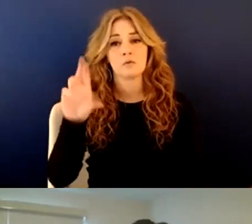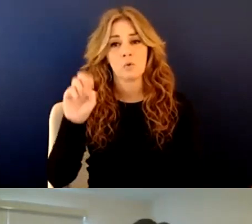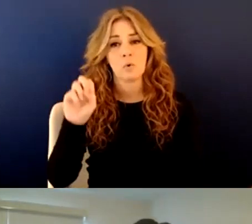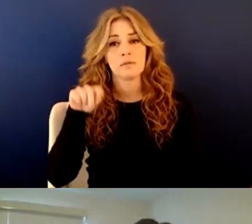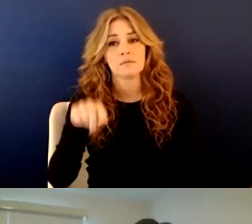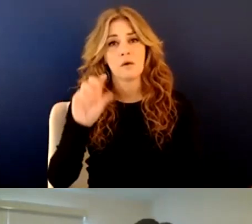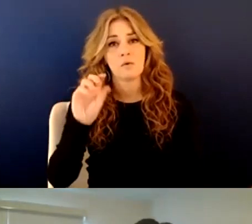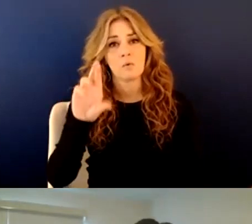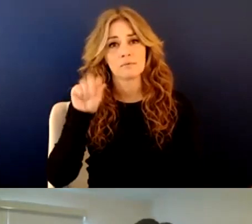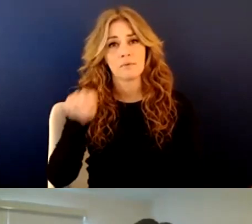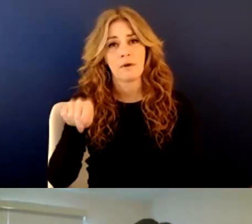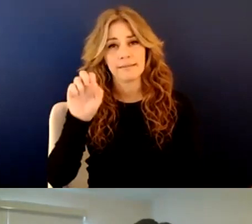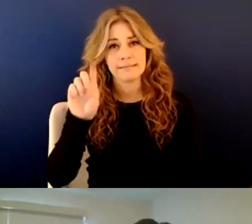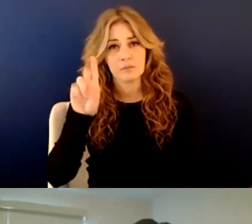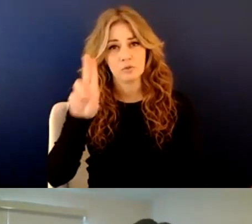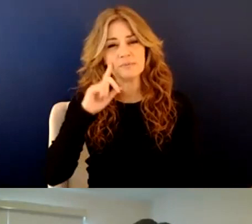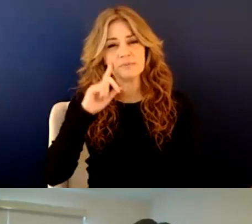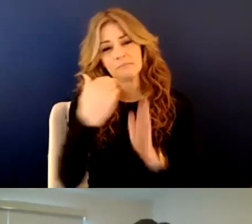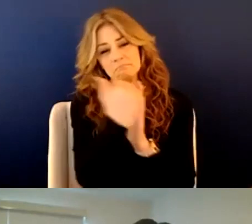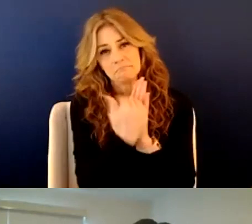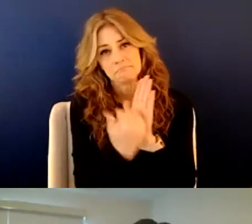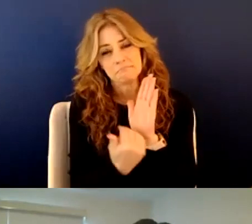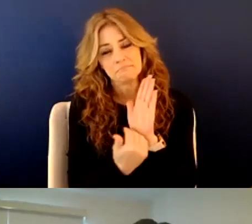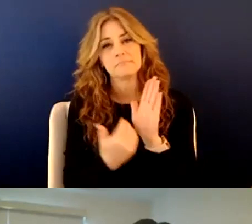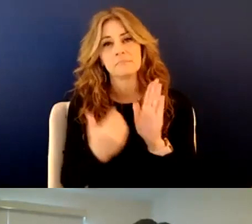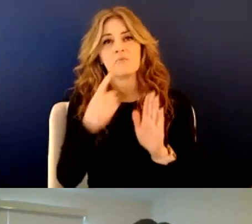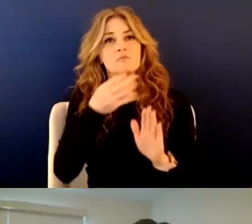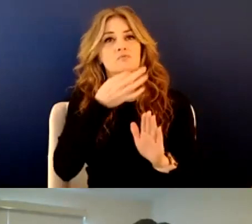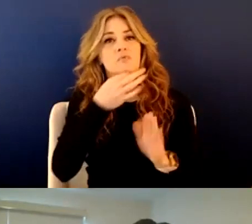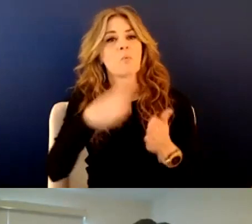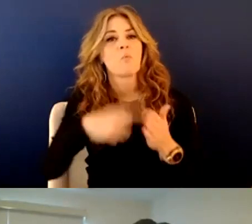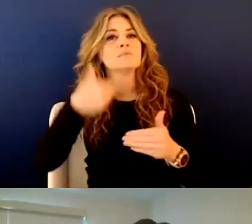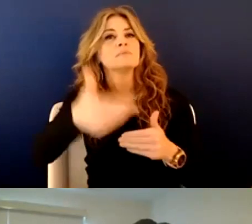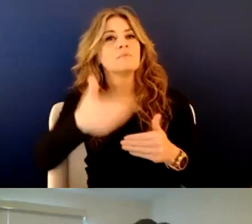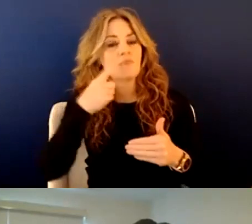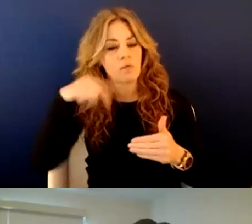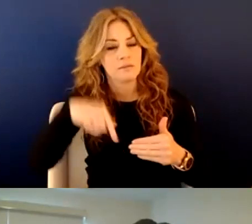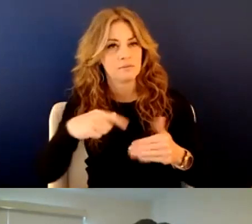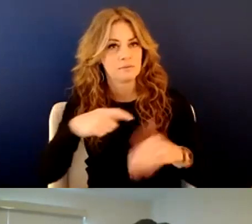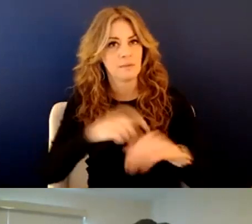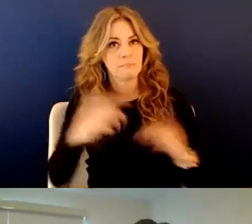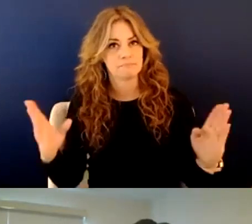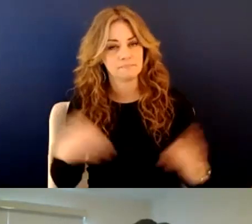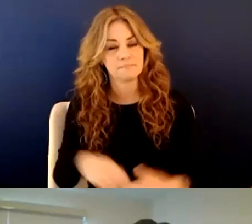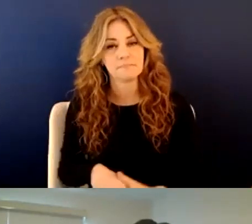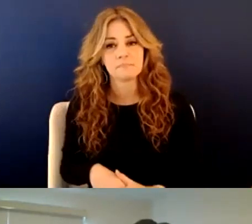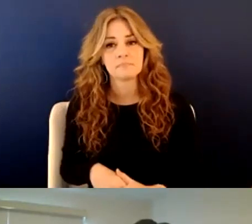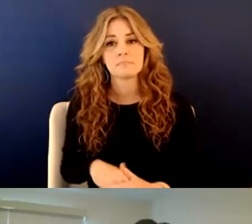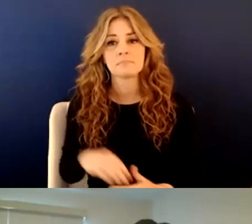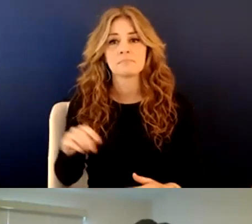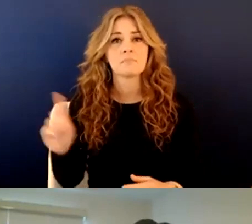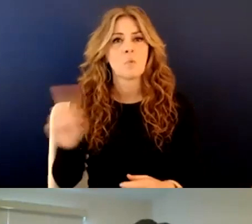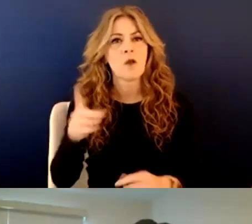encore.ou.edu, for the full list of webinars on demand and upcoming webinars for this season. Where are you joining